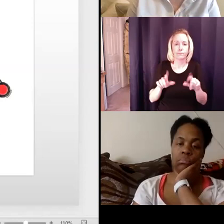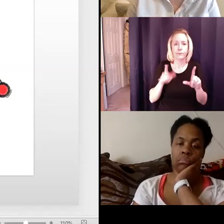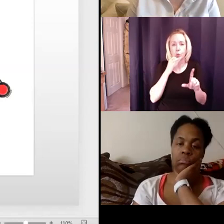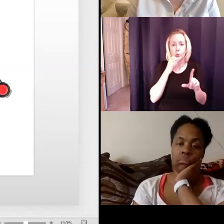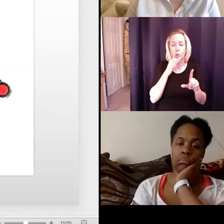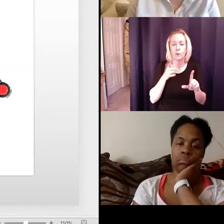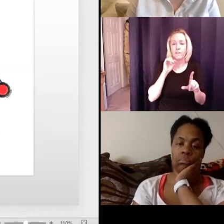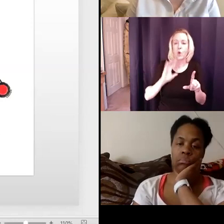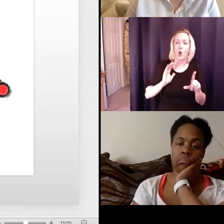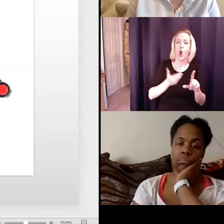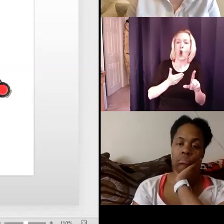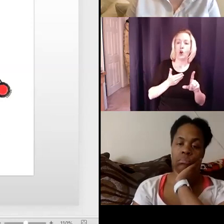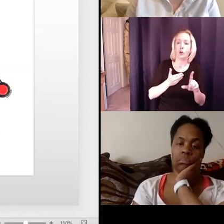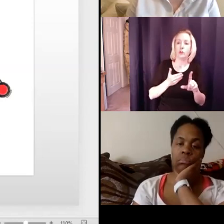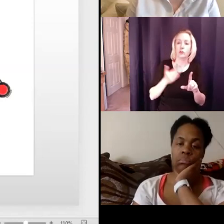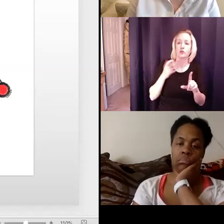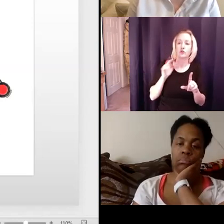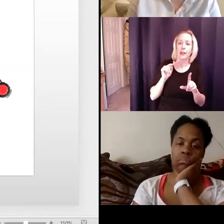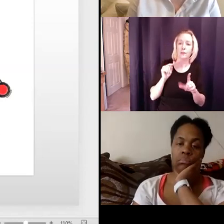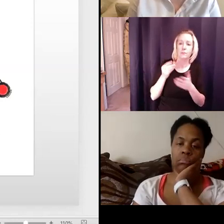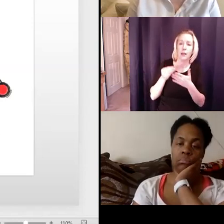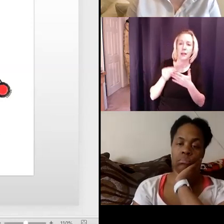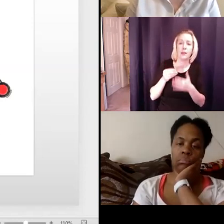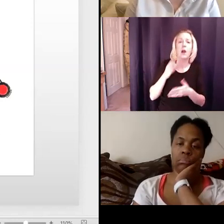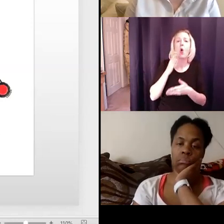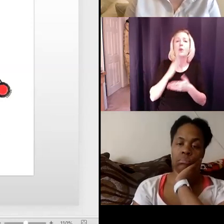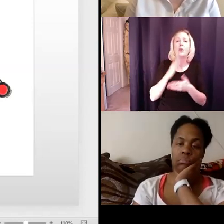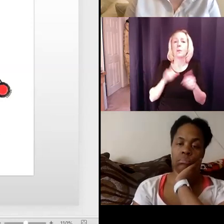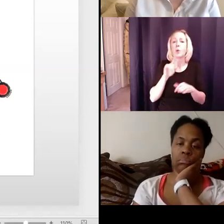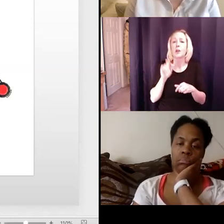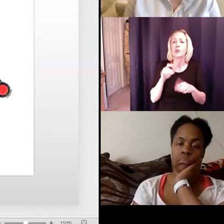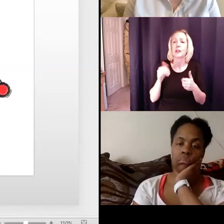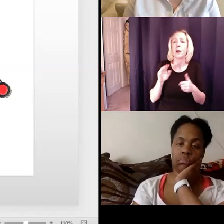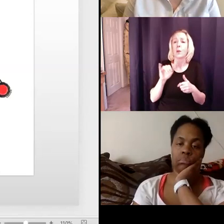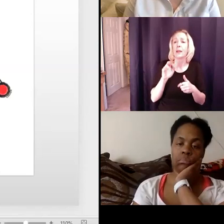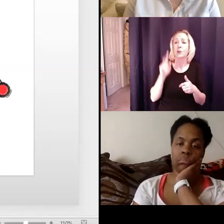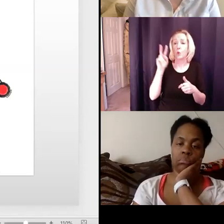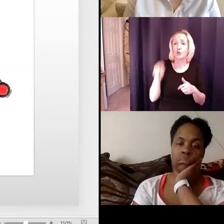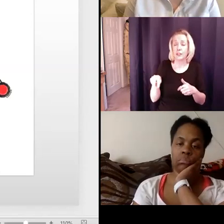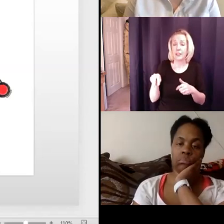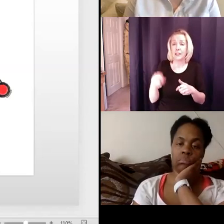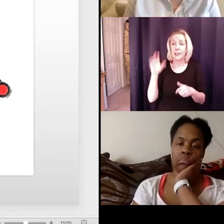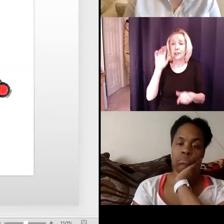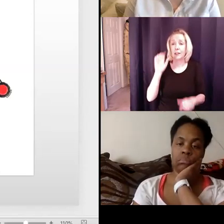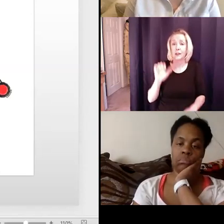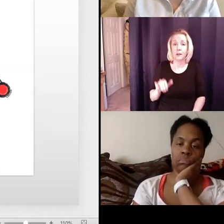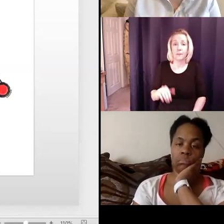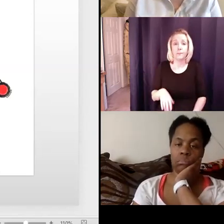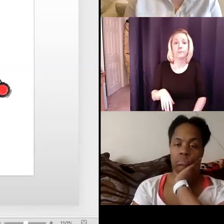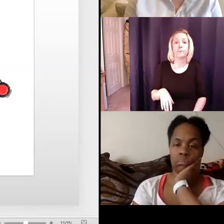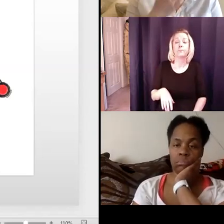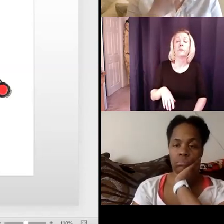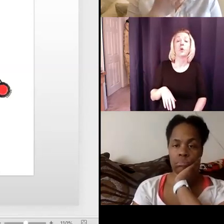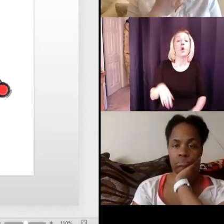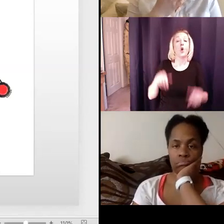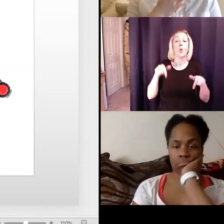our project. And Amanda, I think there are some questions in the chat box if you wanted to look at that. So after this presentation, I'm going to